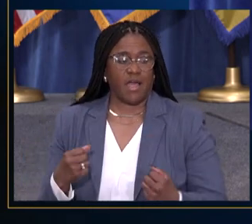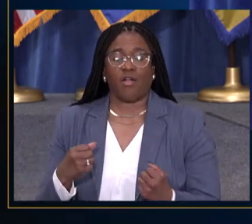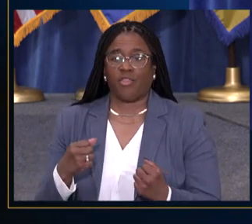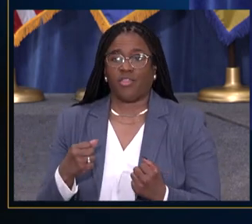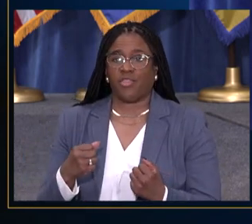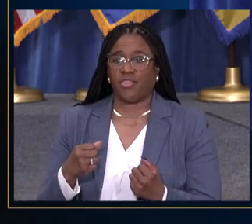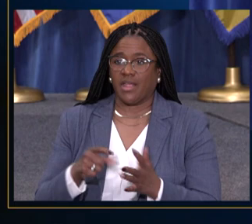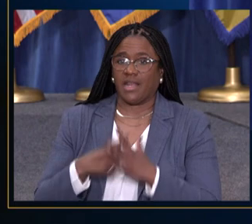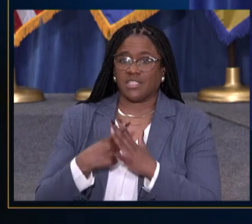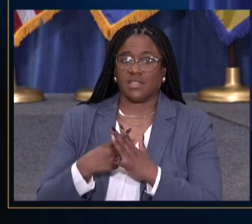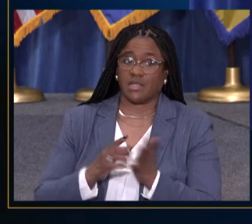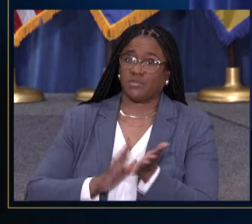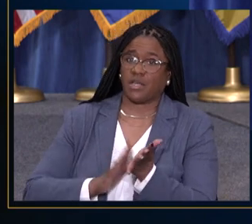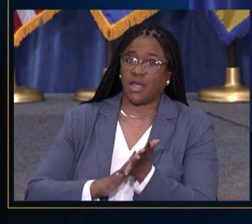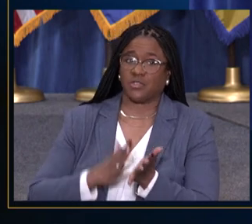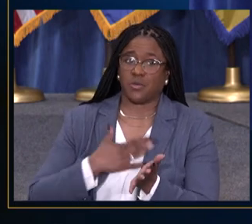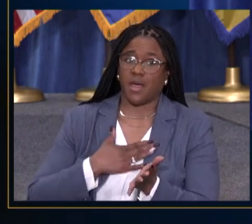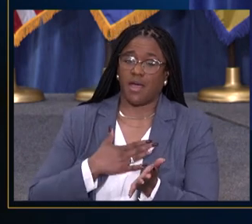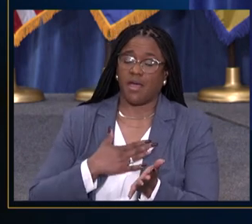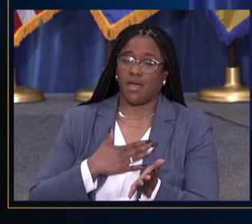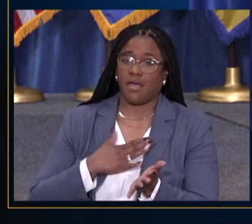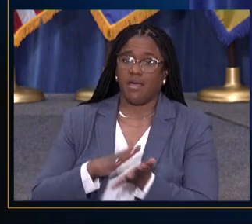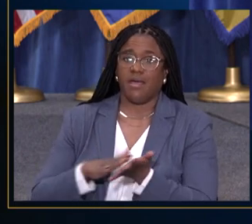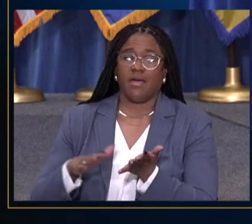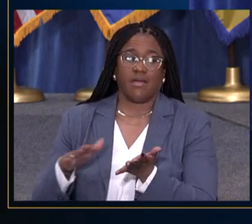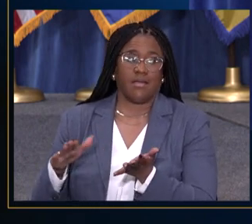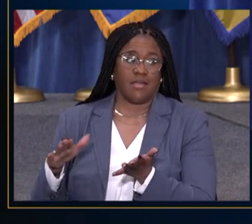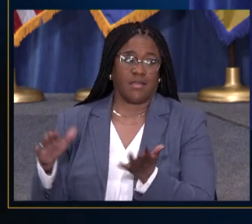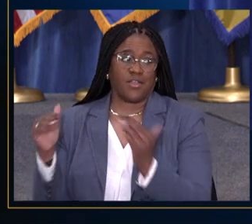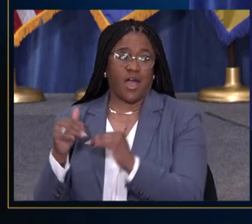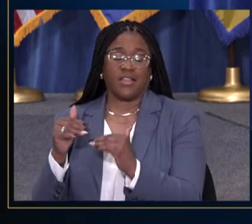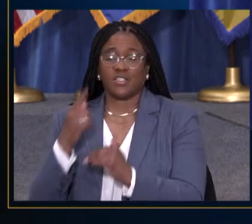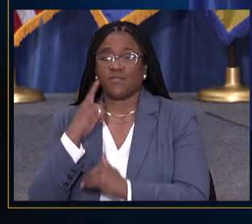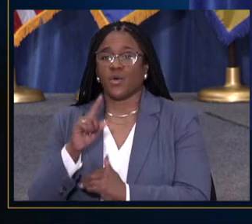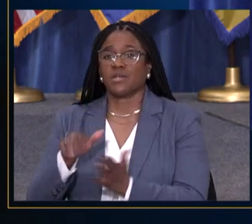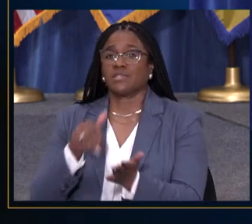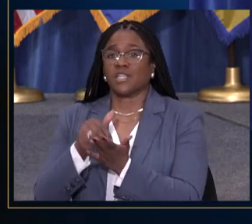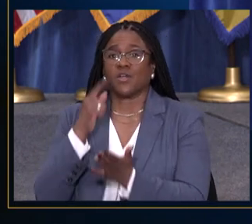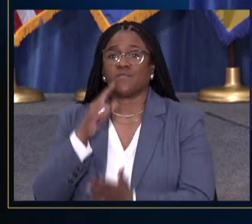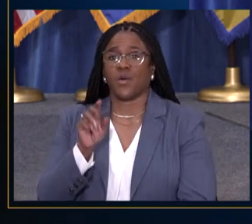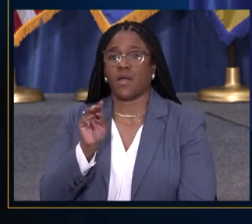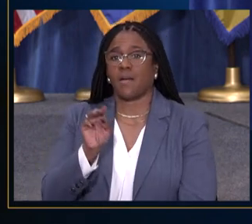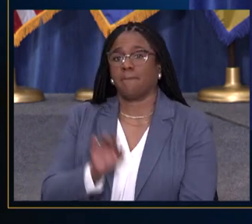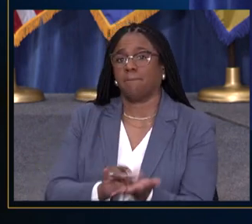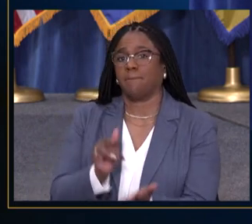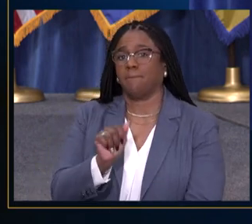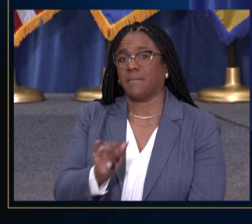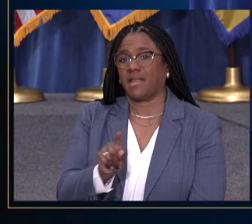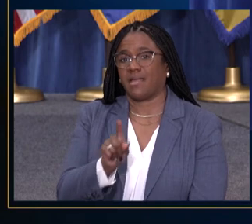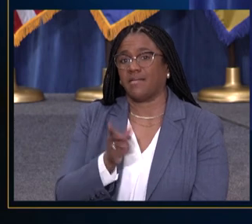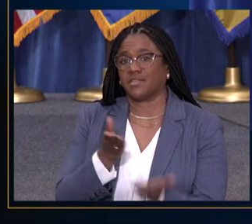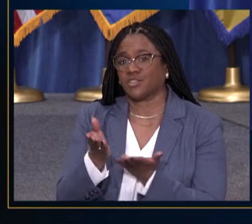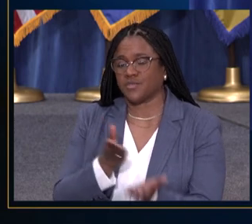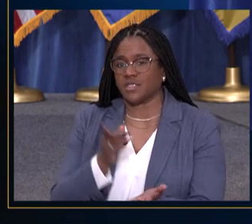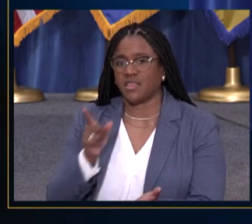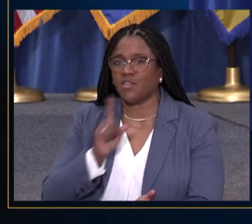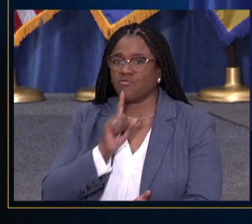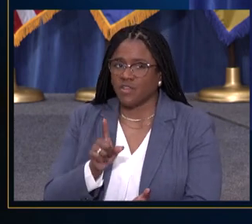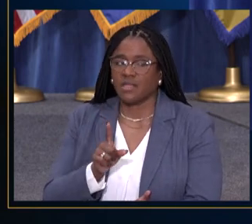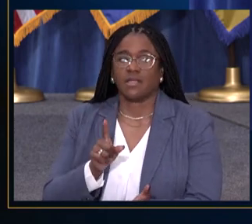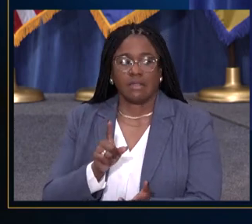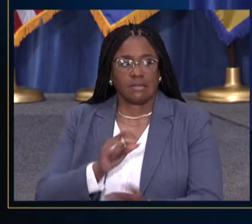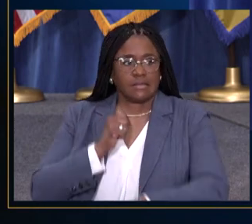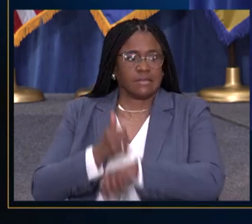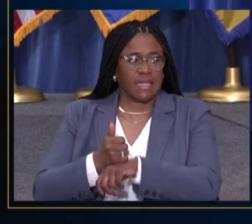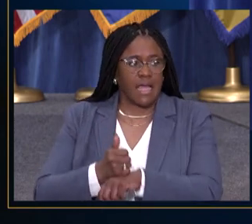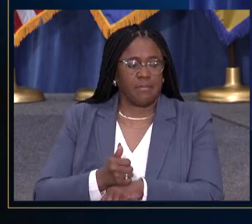shout out to my colleagues in the Center for Medicaid and CHIP Services. They certainly have been at the leading edge for deploying